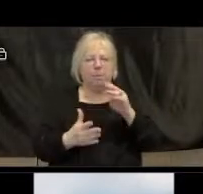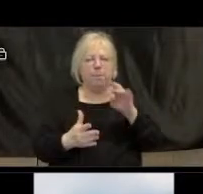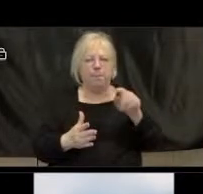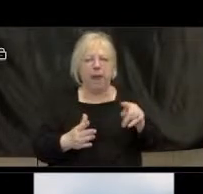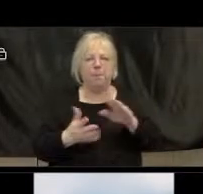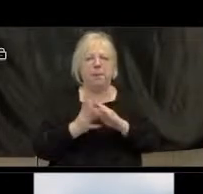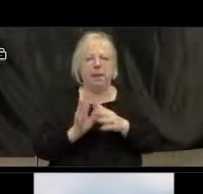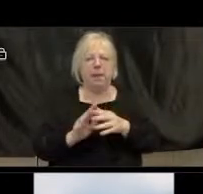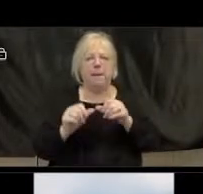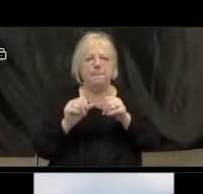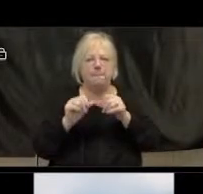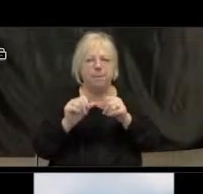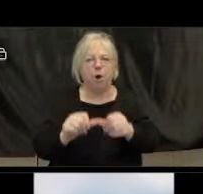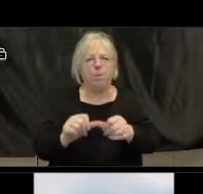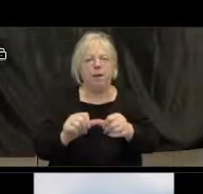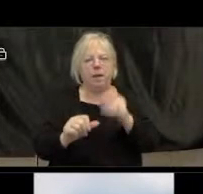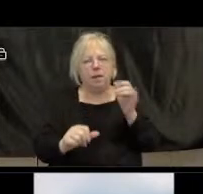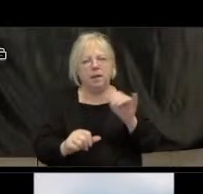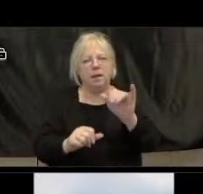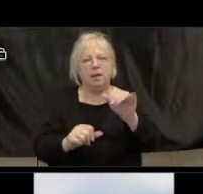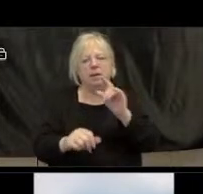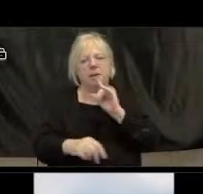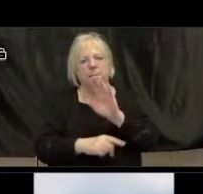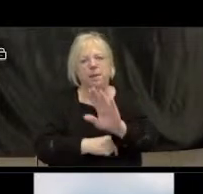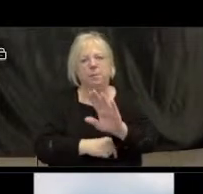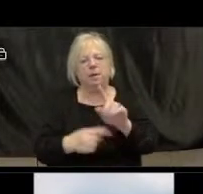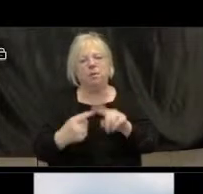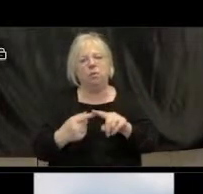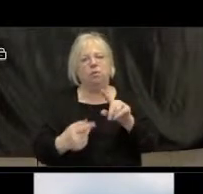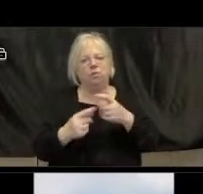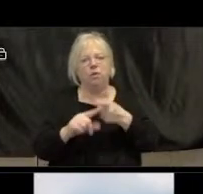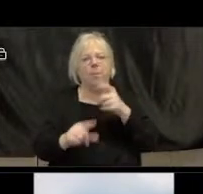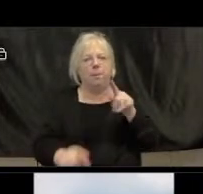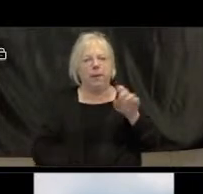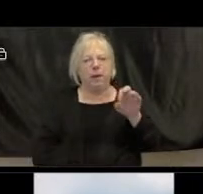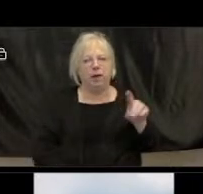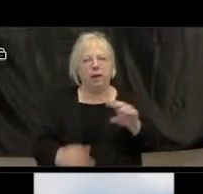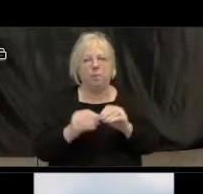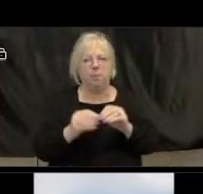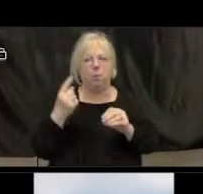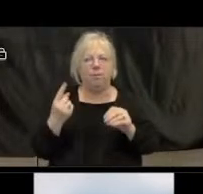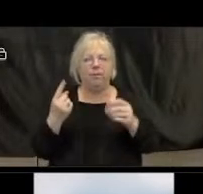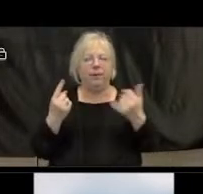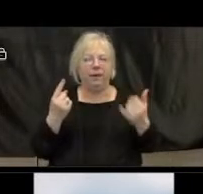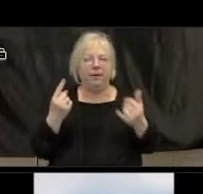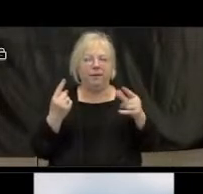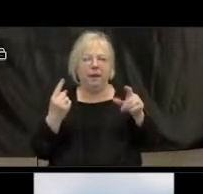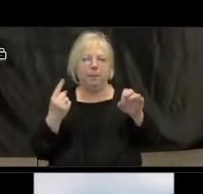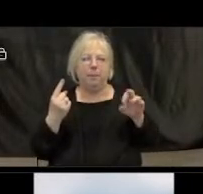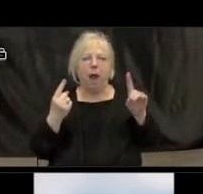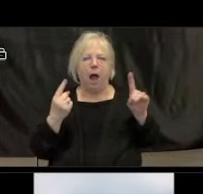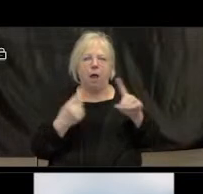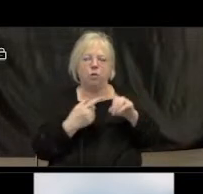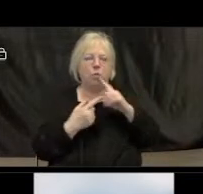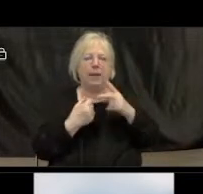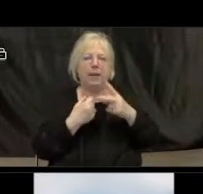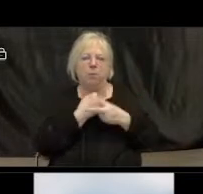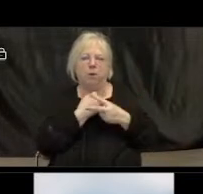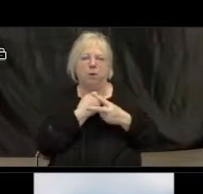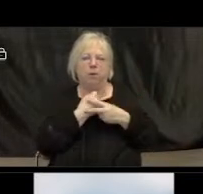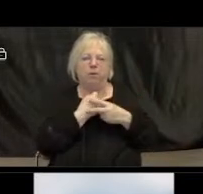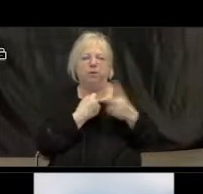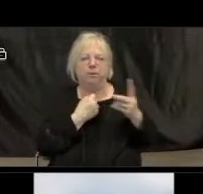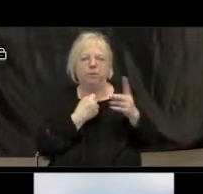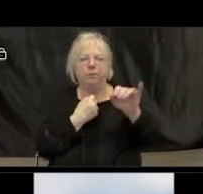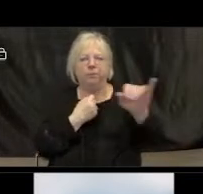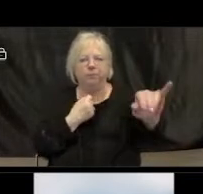permanent commitments and conditions of the POD. Number one, existing pond to be preserved in